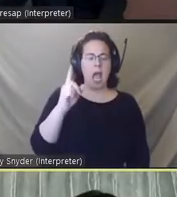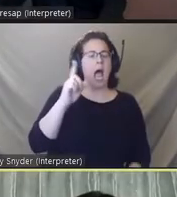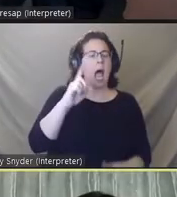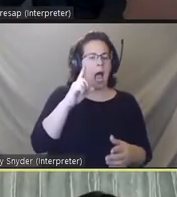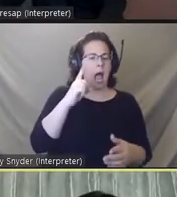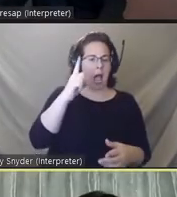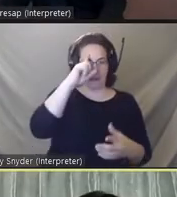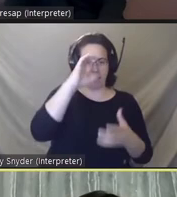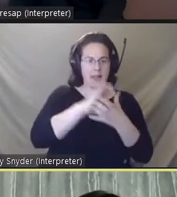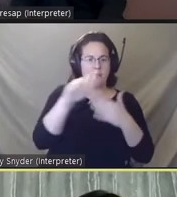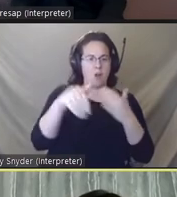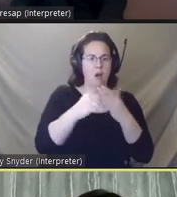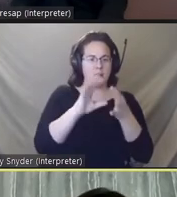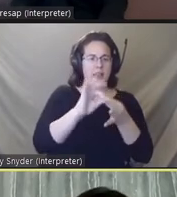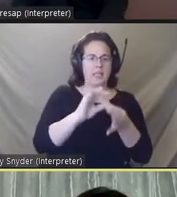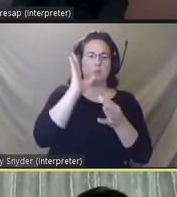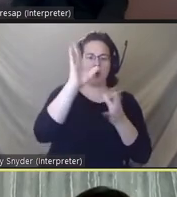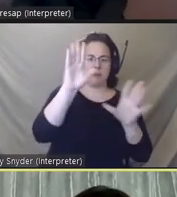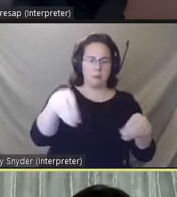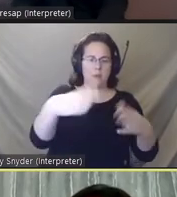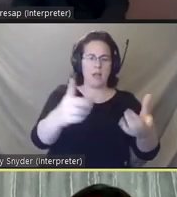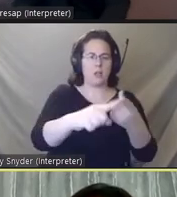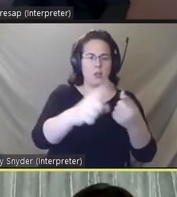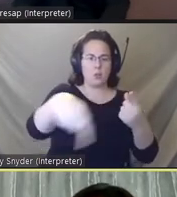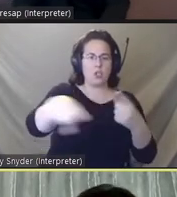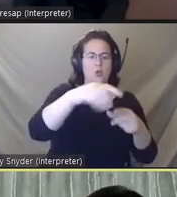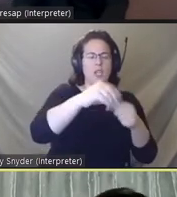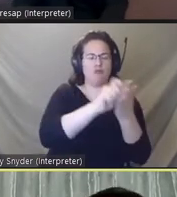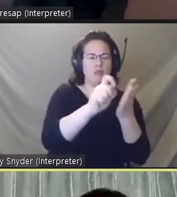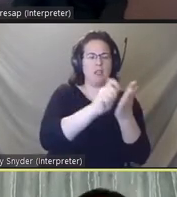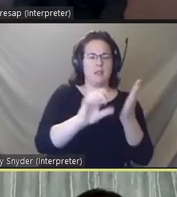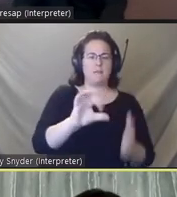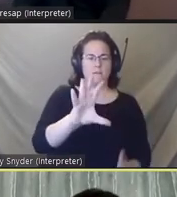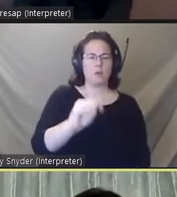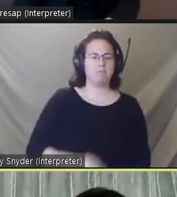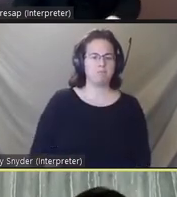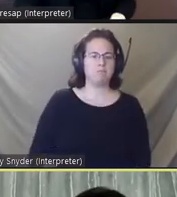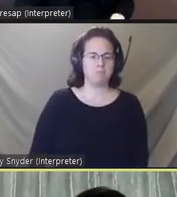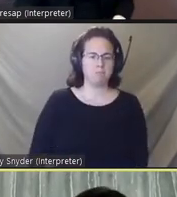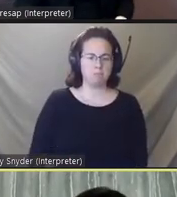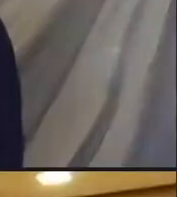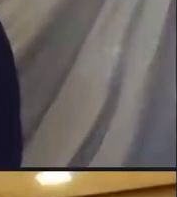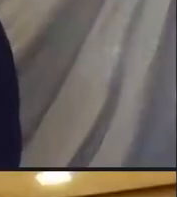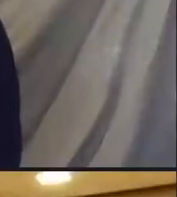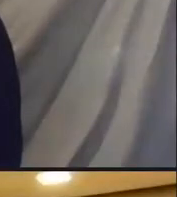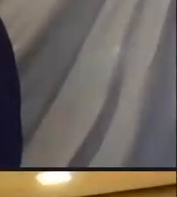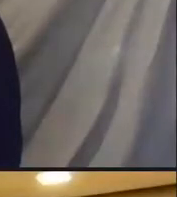are going to be provided to you in written format or.